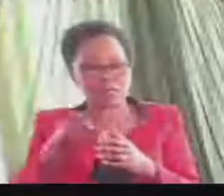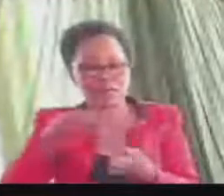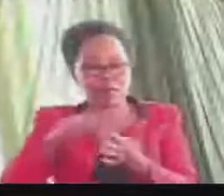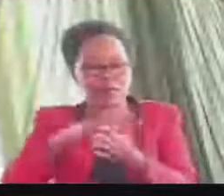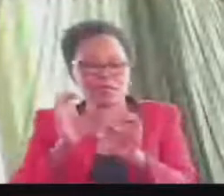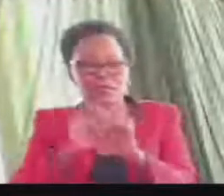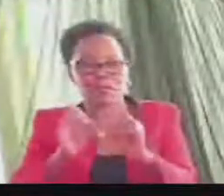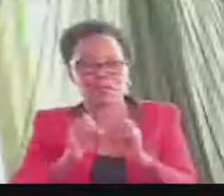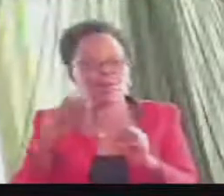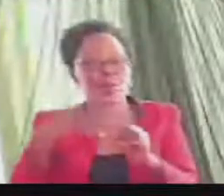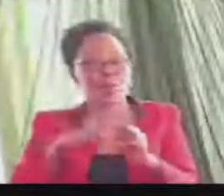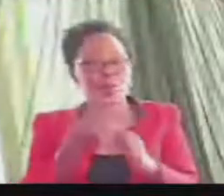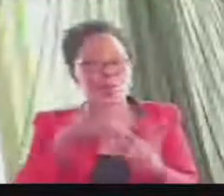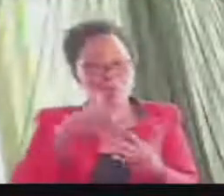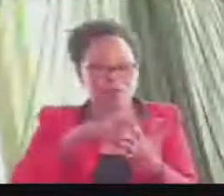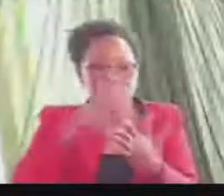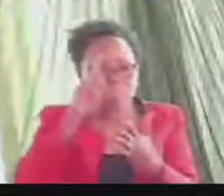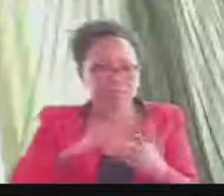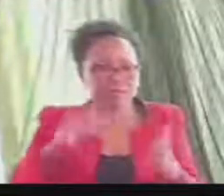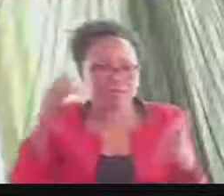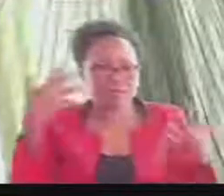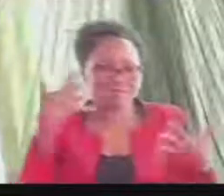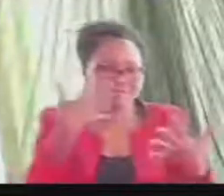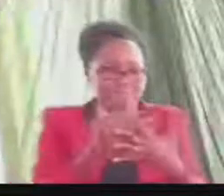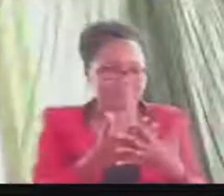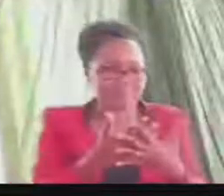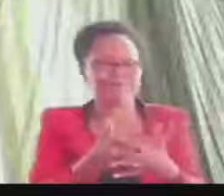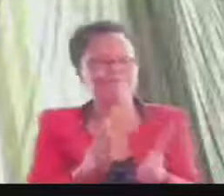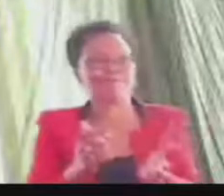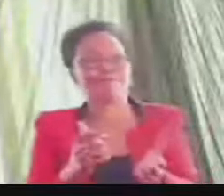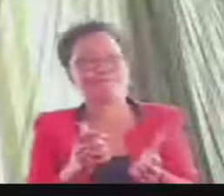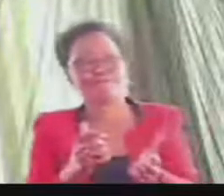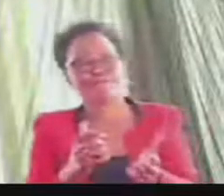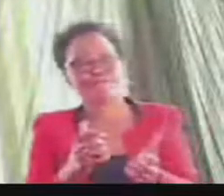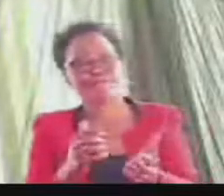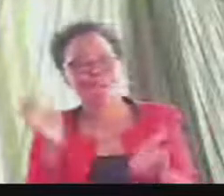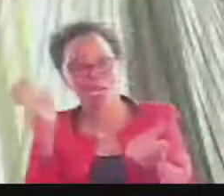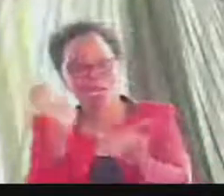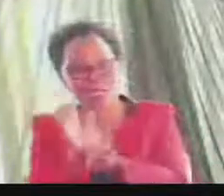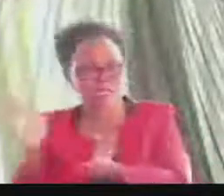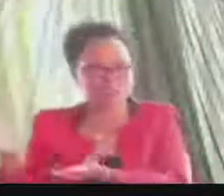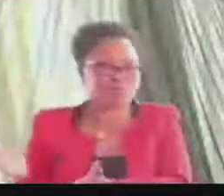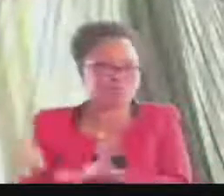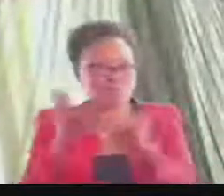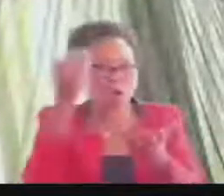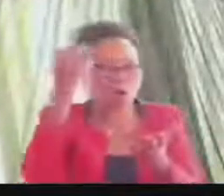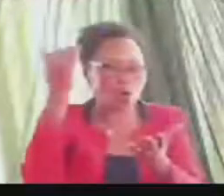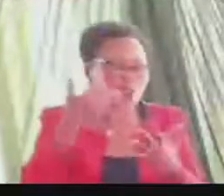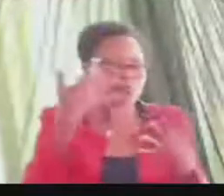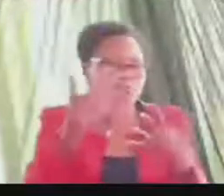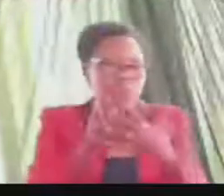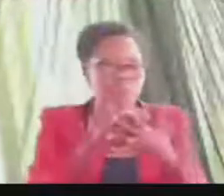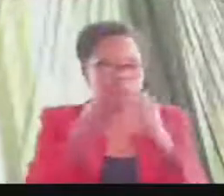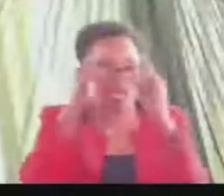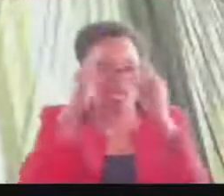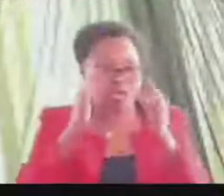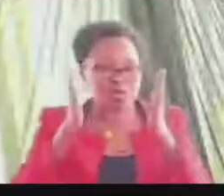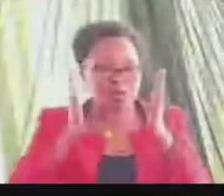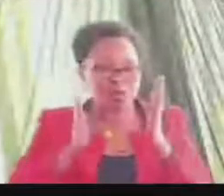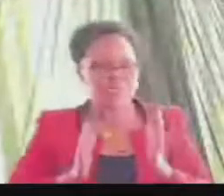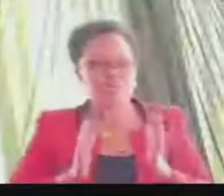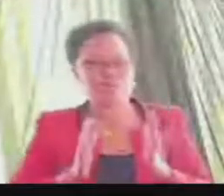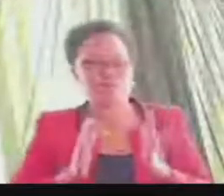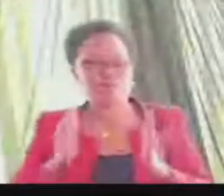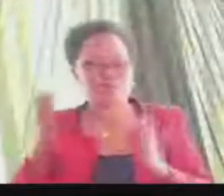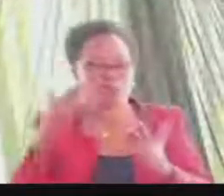and prosecuted and the cases fast-tracked, so that if one is convicted,